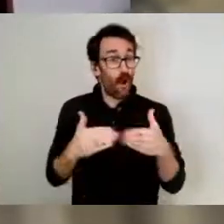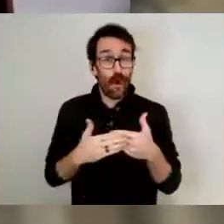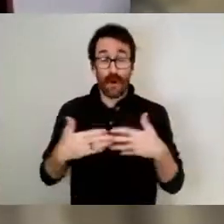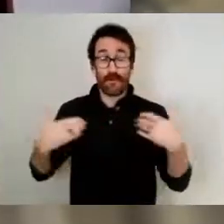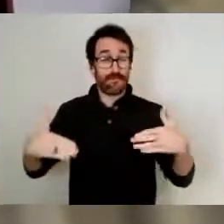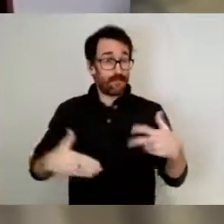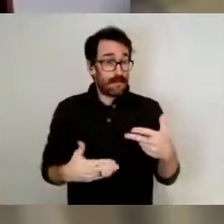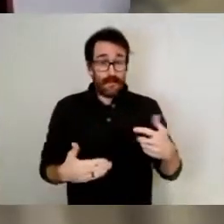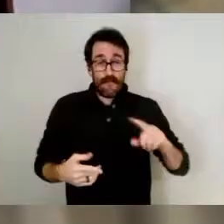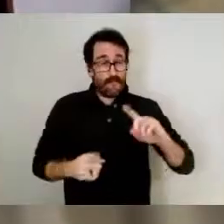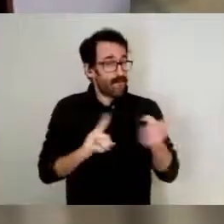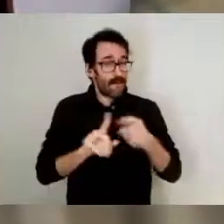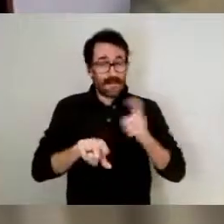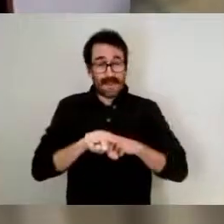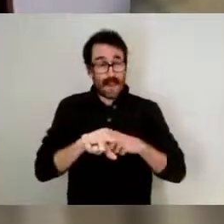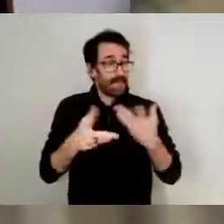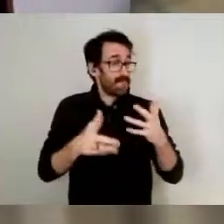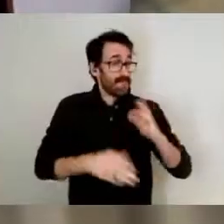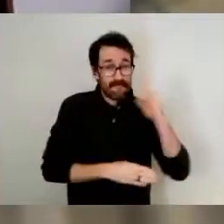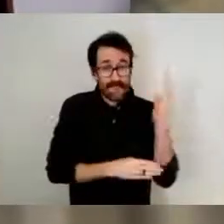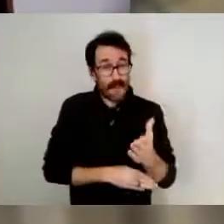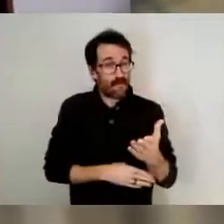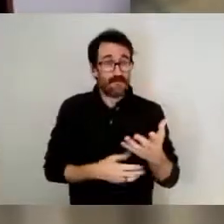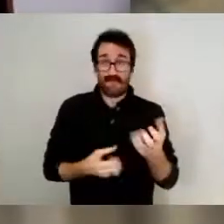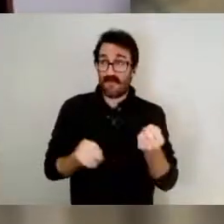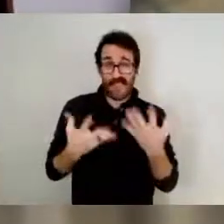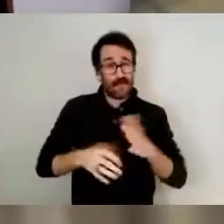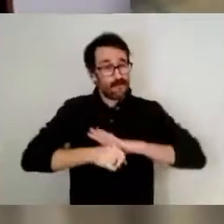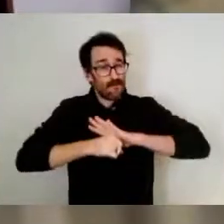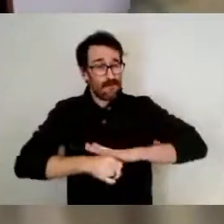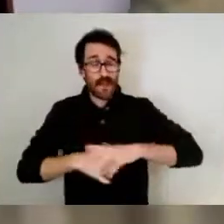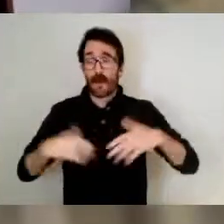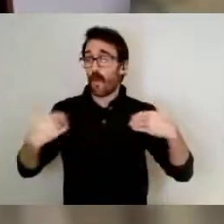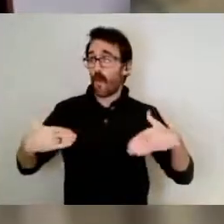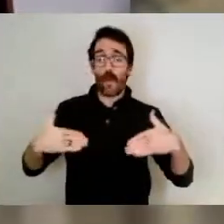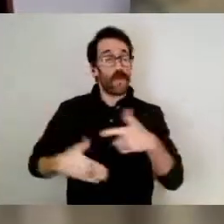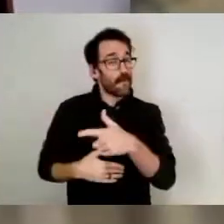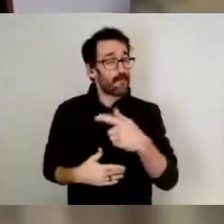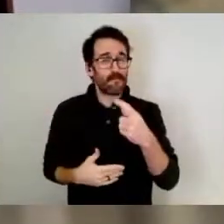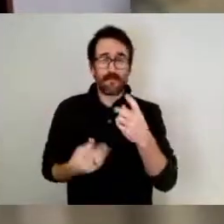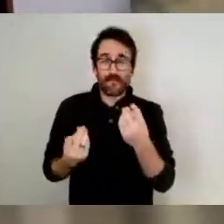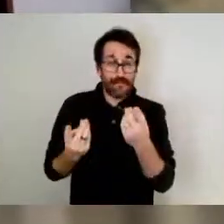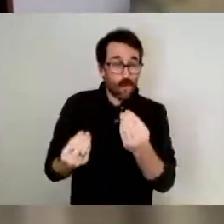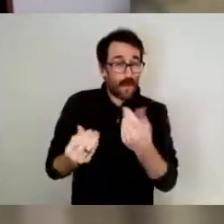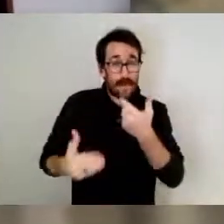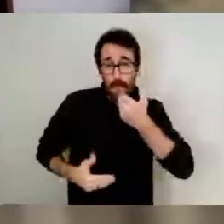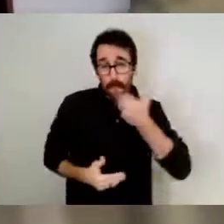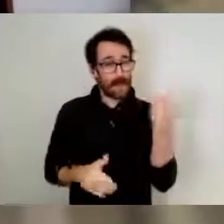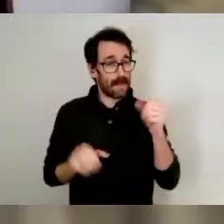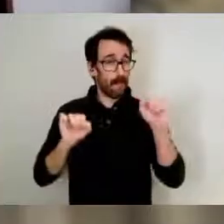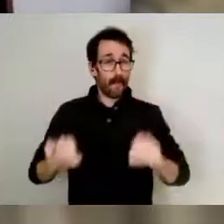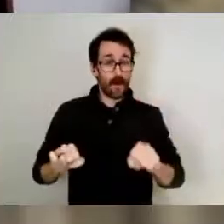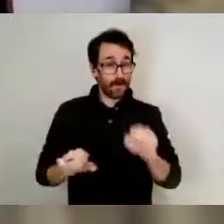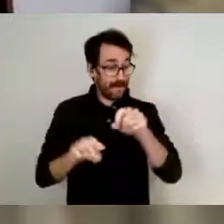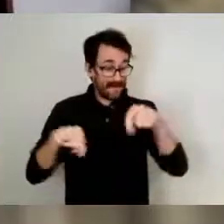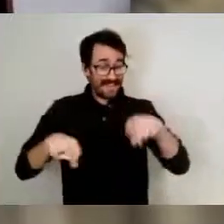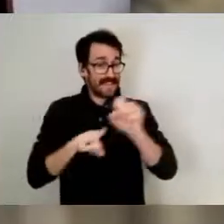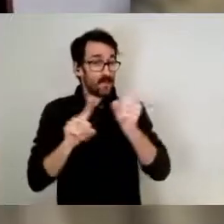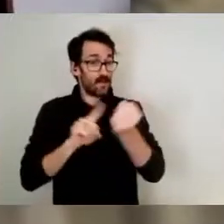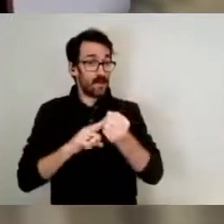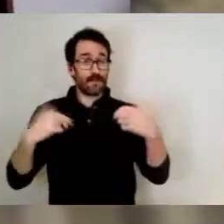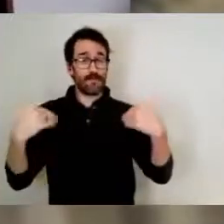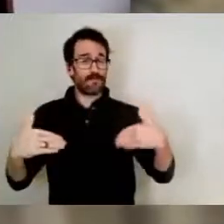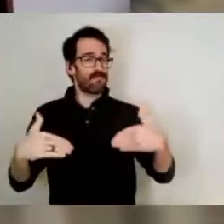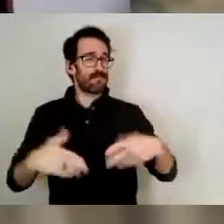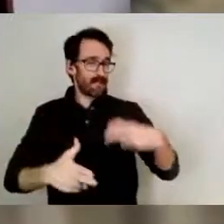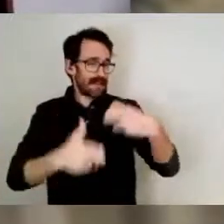to get out of the crowd. Following that, I can tell you an investigation is ongoing. There was an arrest made and there will be charges